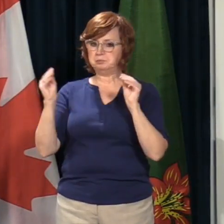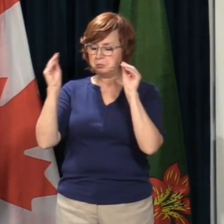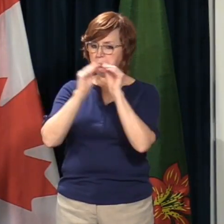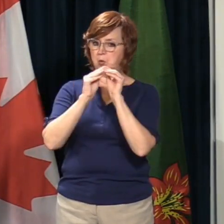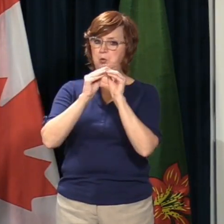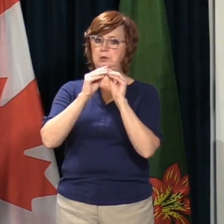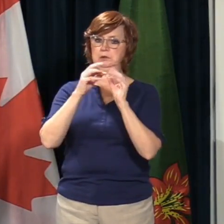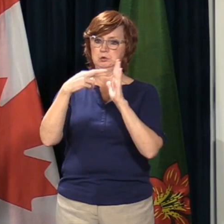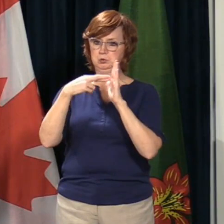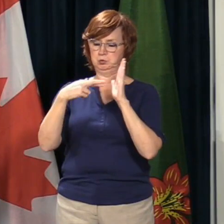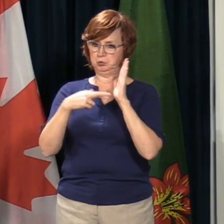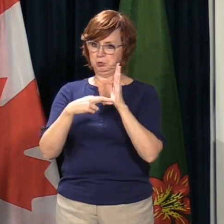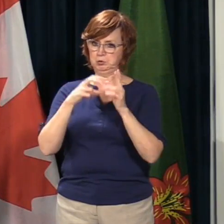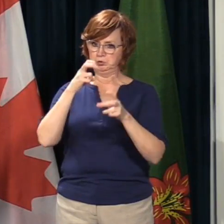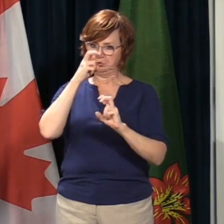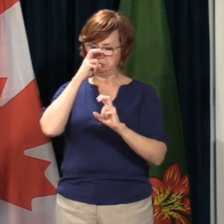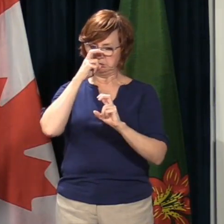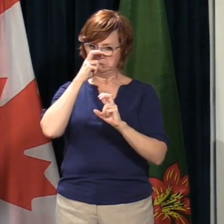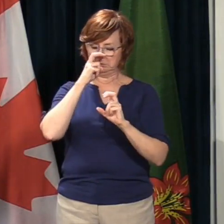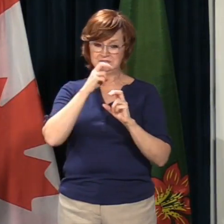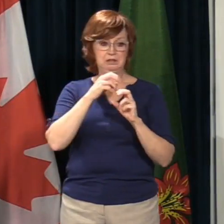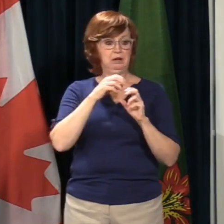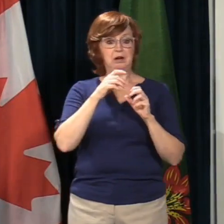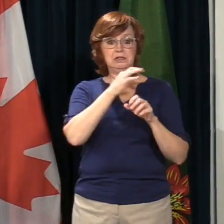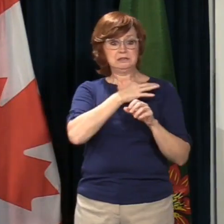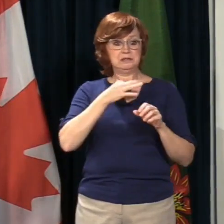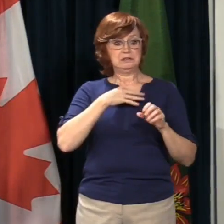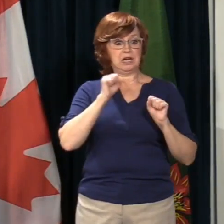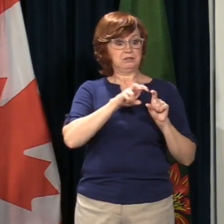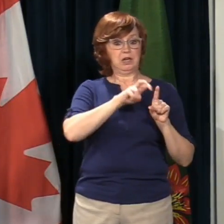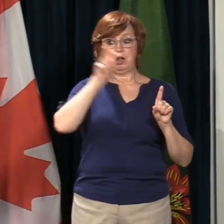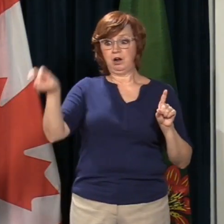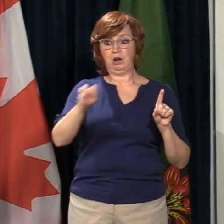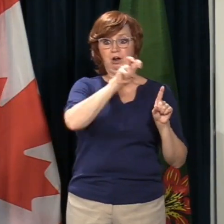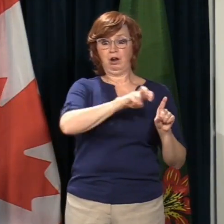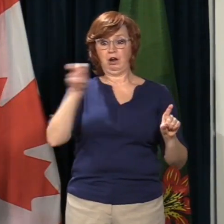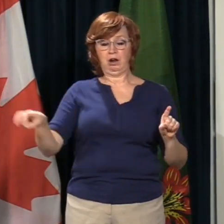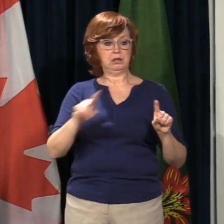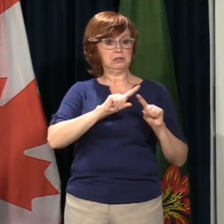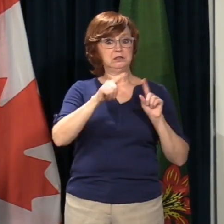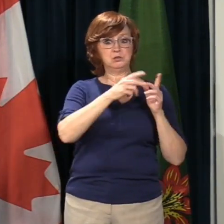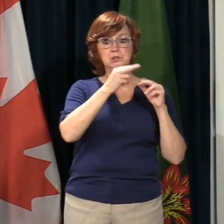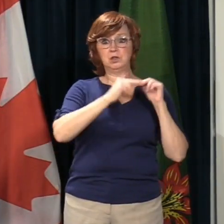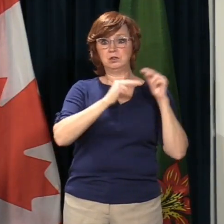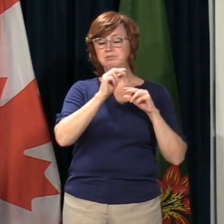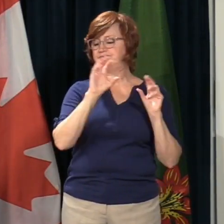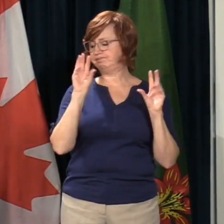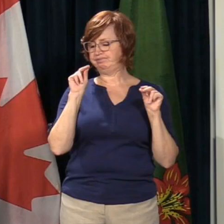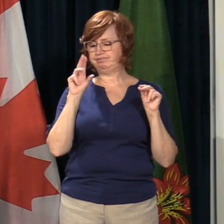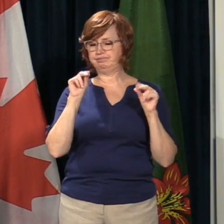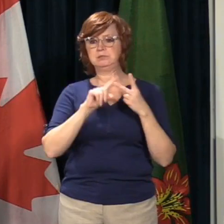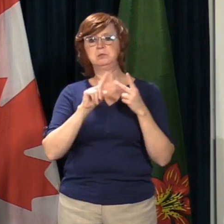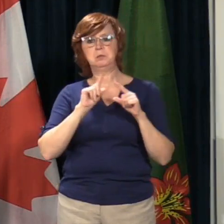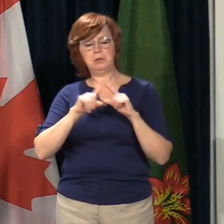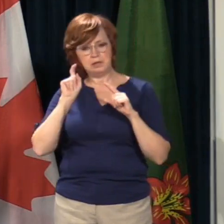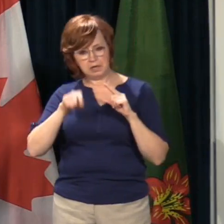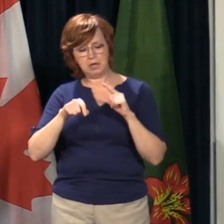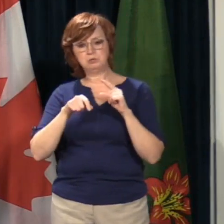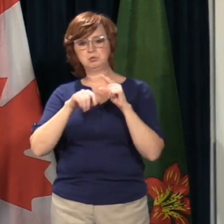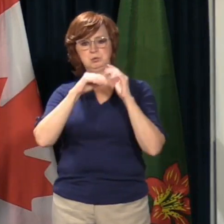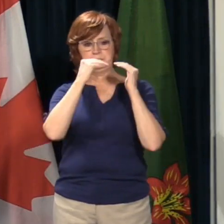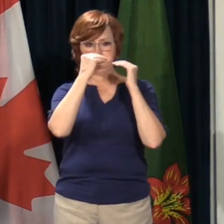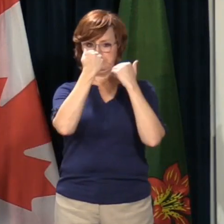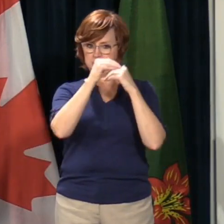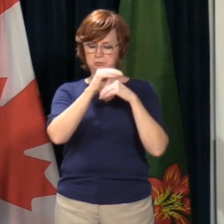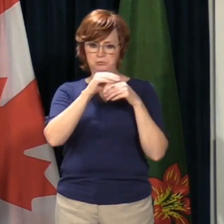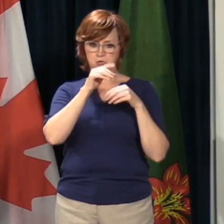to limit the number of staff working in multiple facilities. We know we need to do this to limit the opportunities for vulnerable people to be exposed to